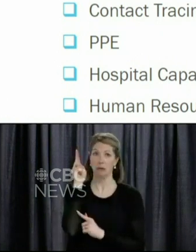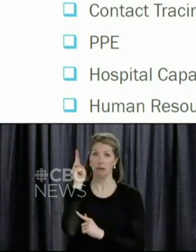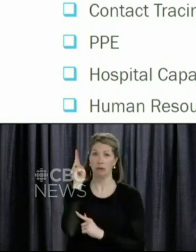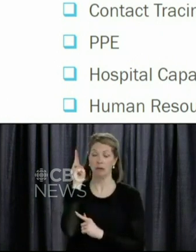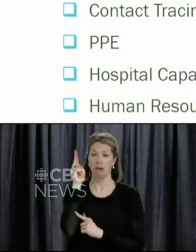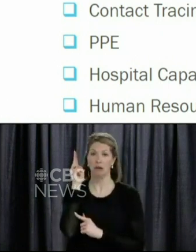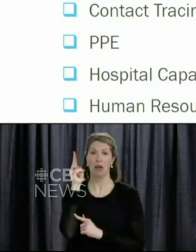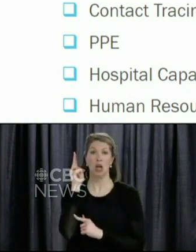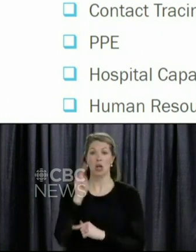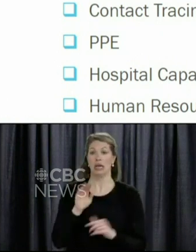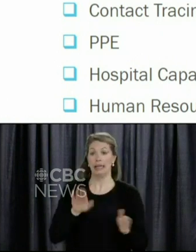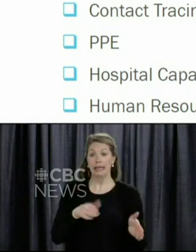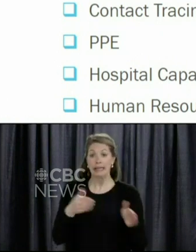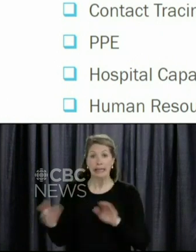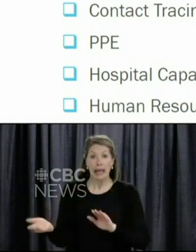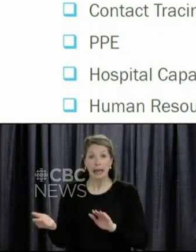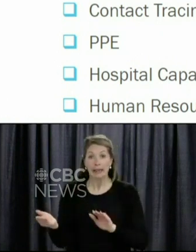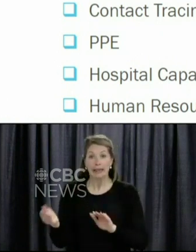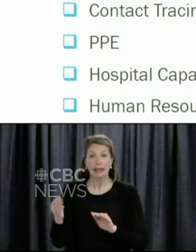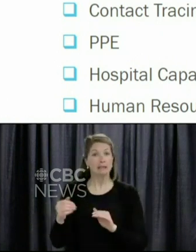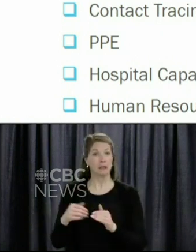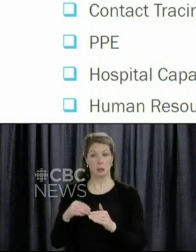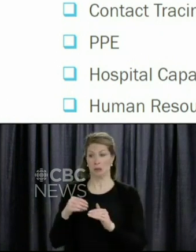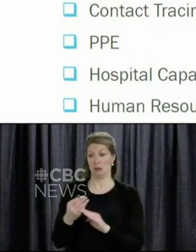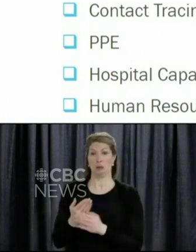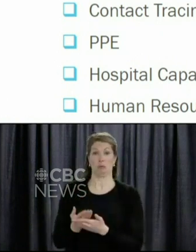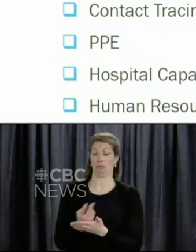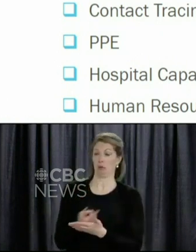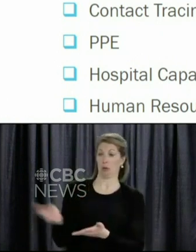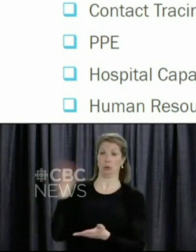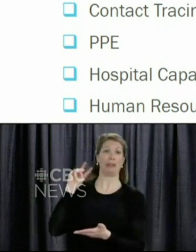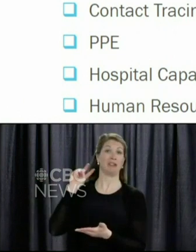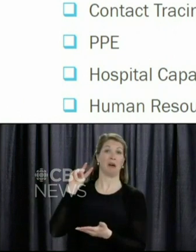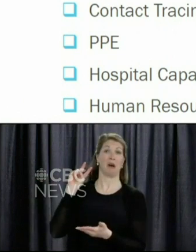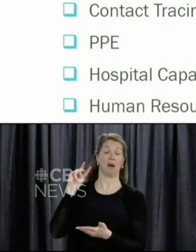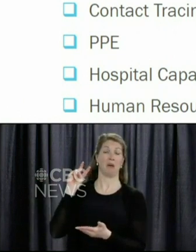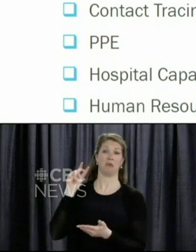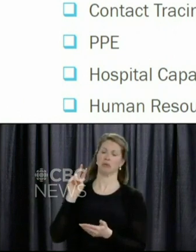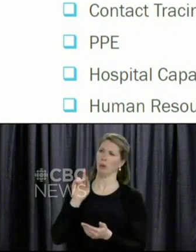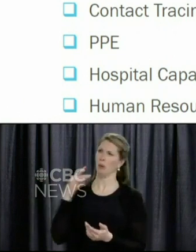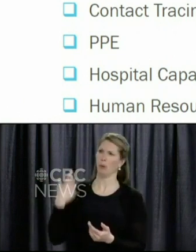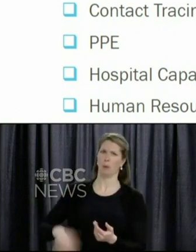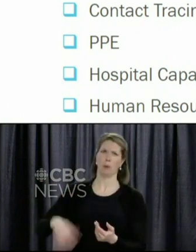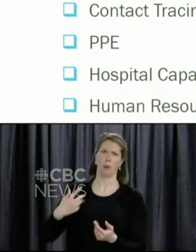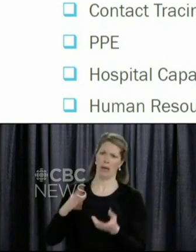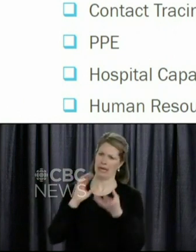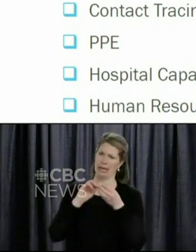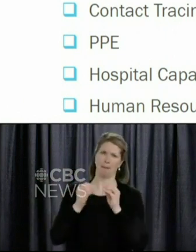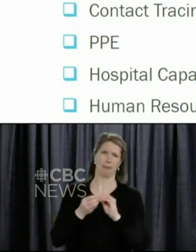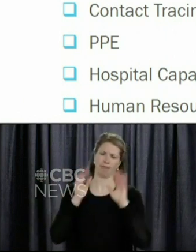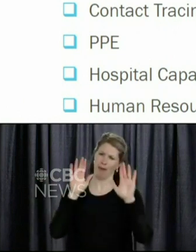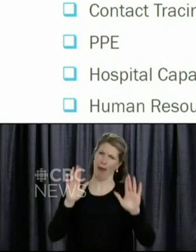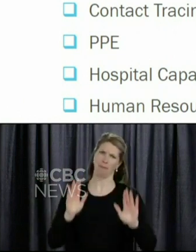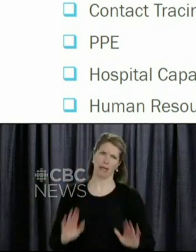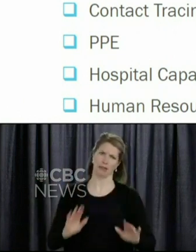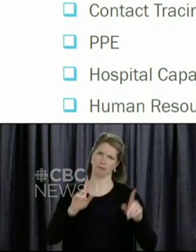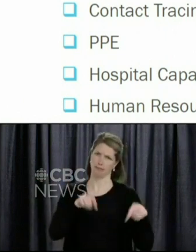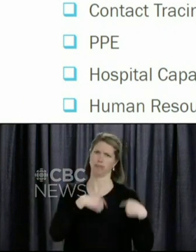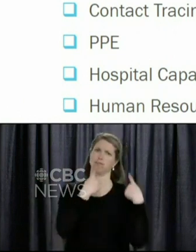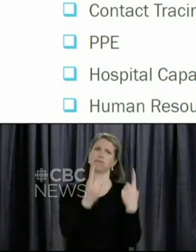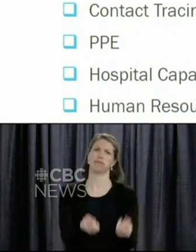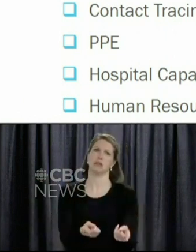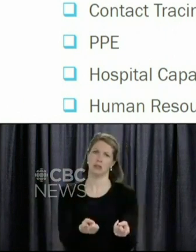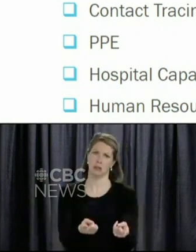And using a software that the Public Health of Canada uses, our RT has been less than 1 for over 2